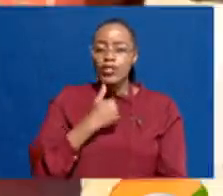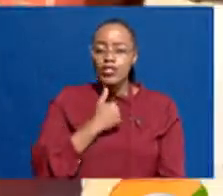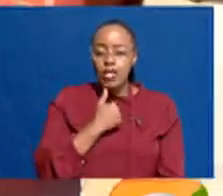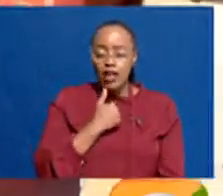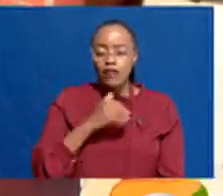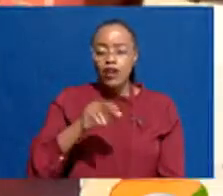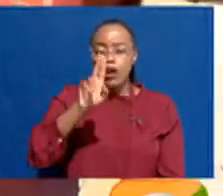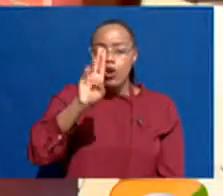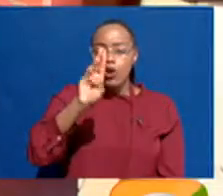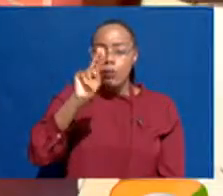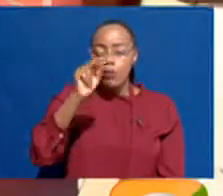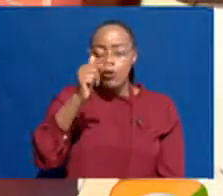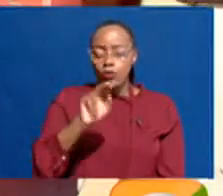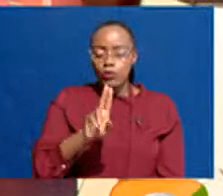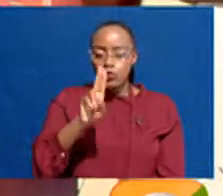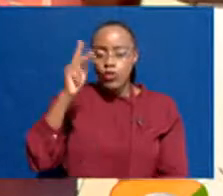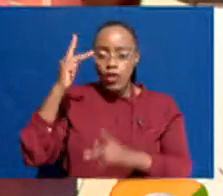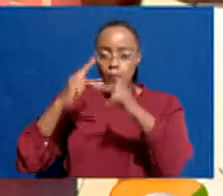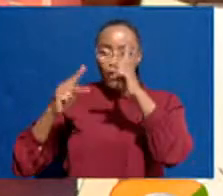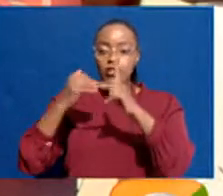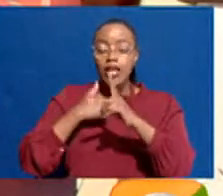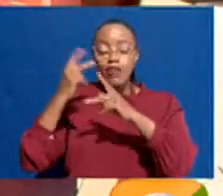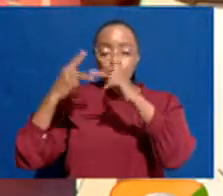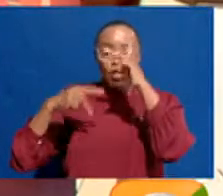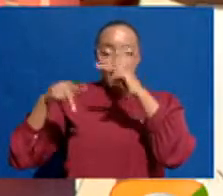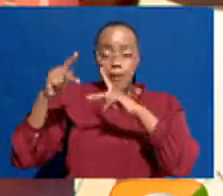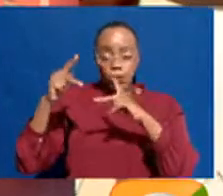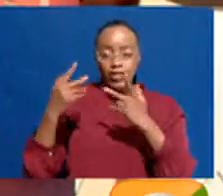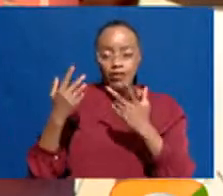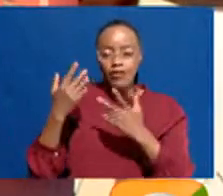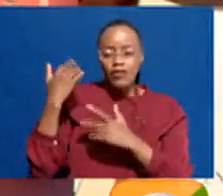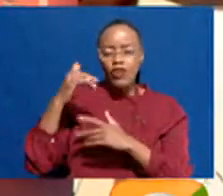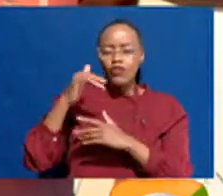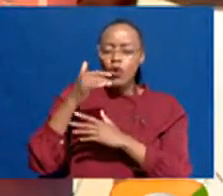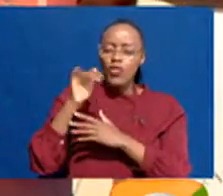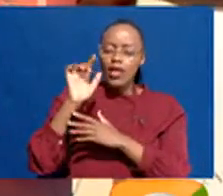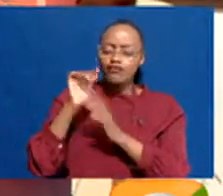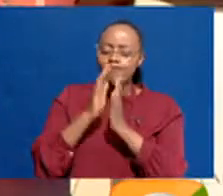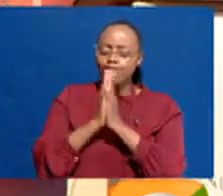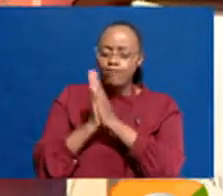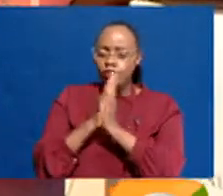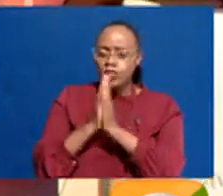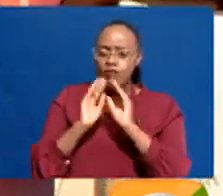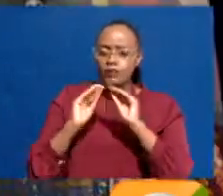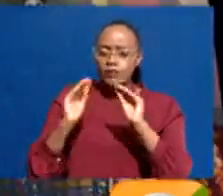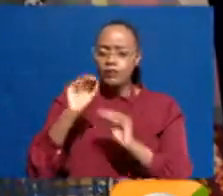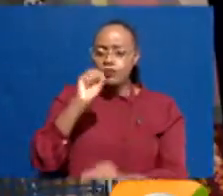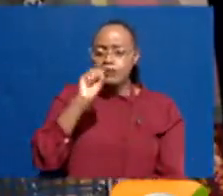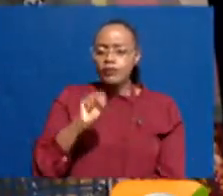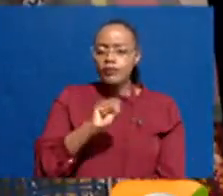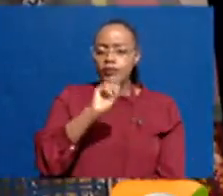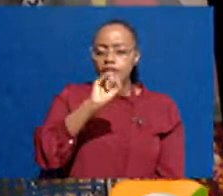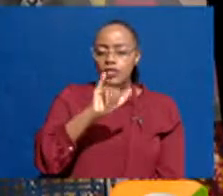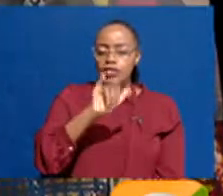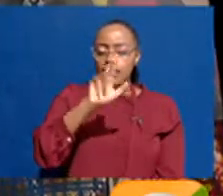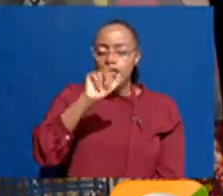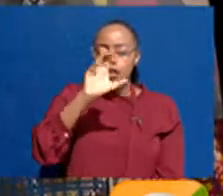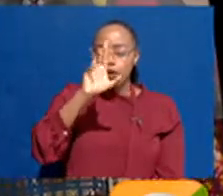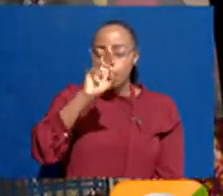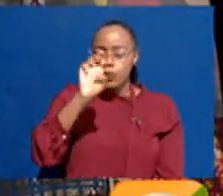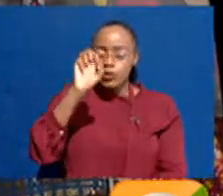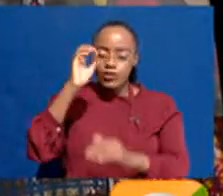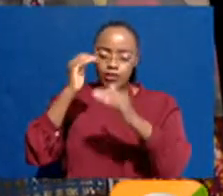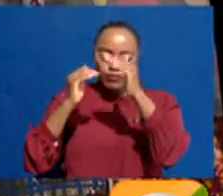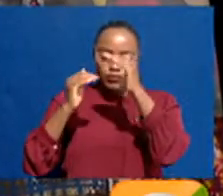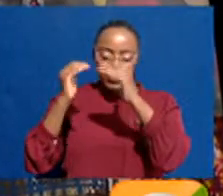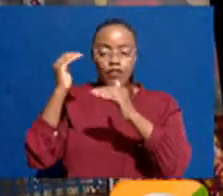Ubuntu. Professor Micere Githae Mugo was Professor Emeritus of Literature at Syracuse University in the U.S., where she